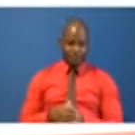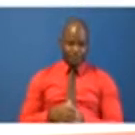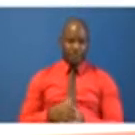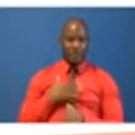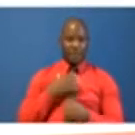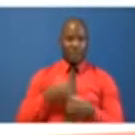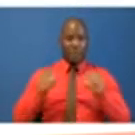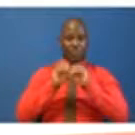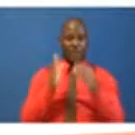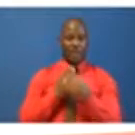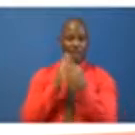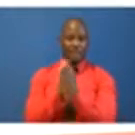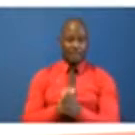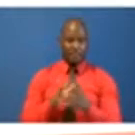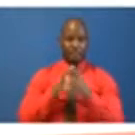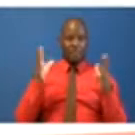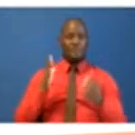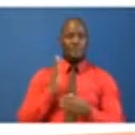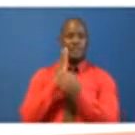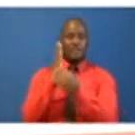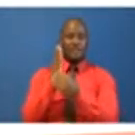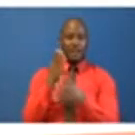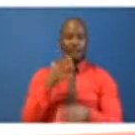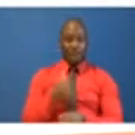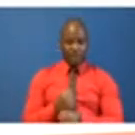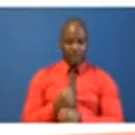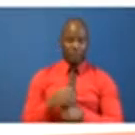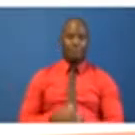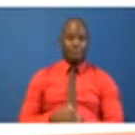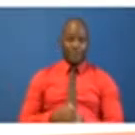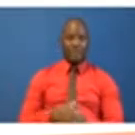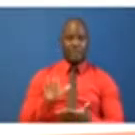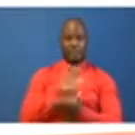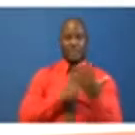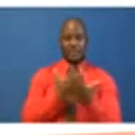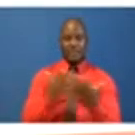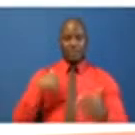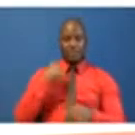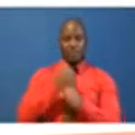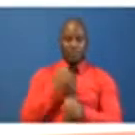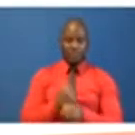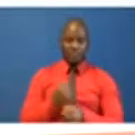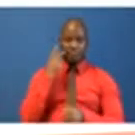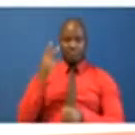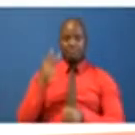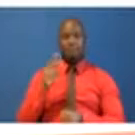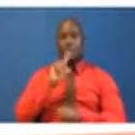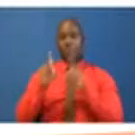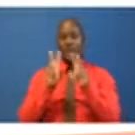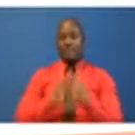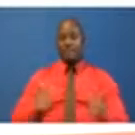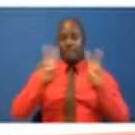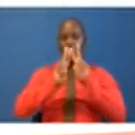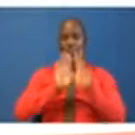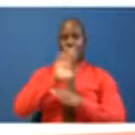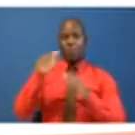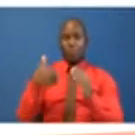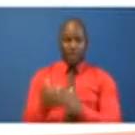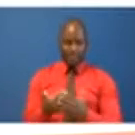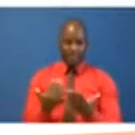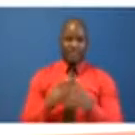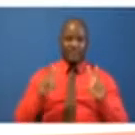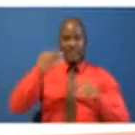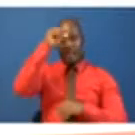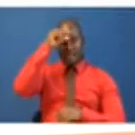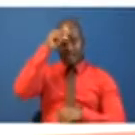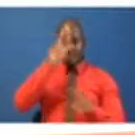organization i lead is called the emerging leaders foundation and the basic thing we do is that we look at the question of values across board values